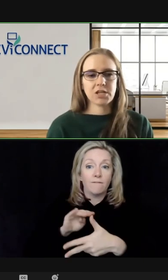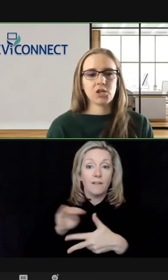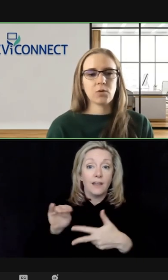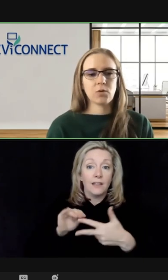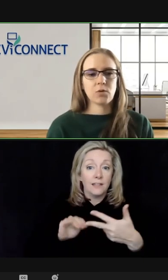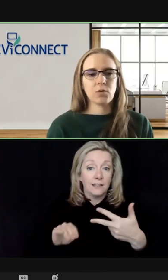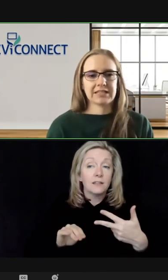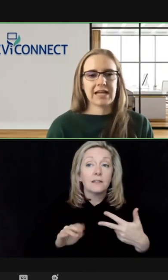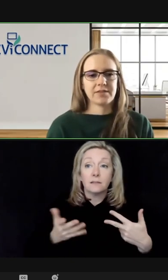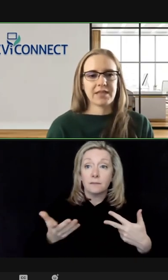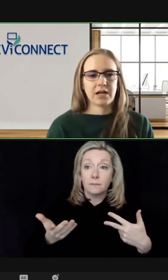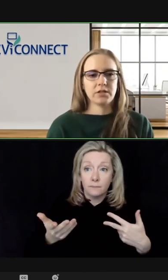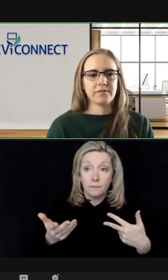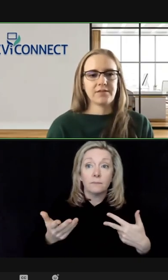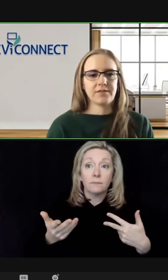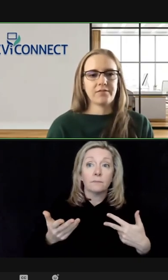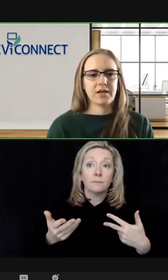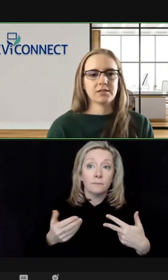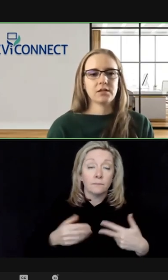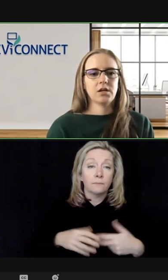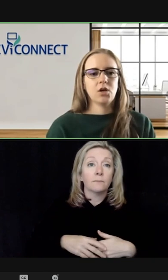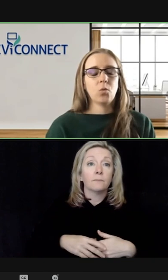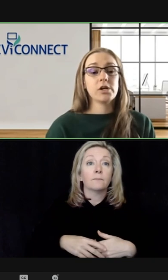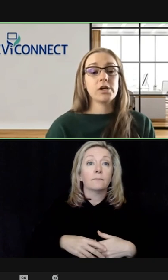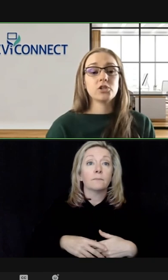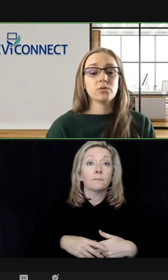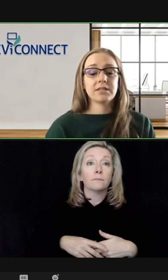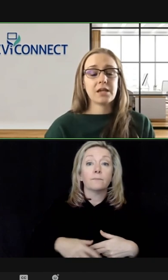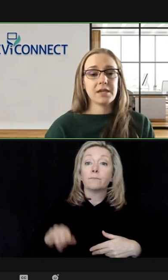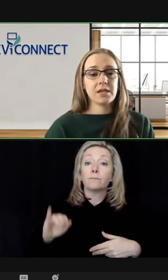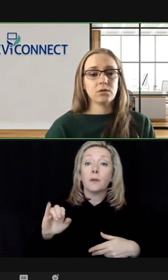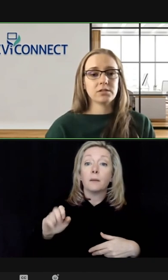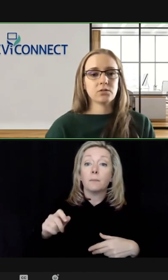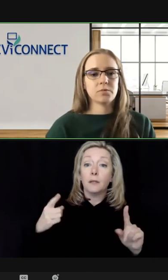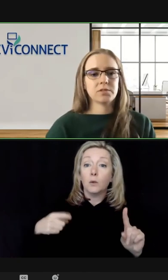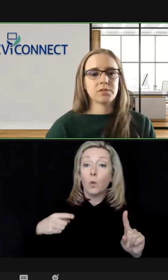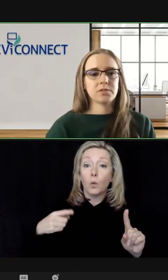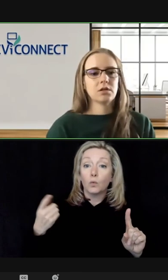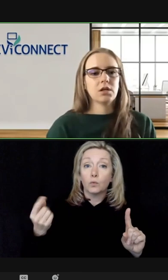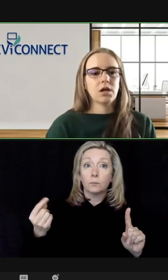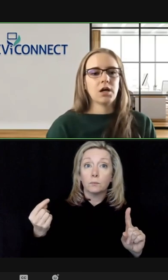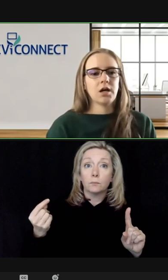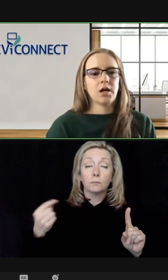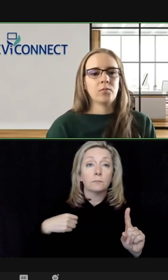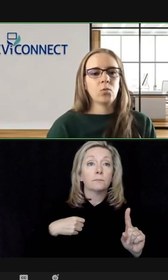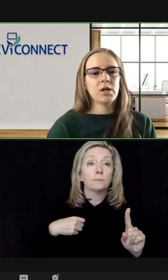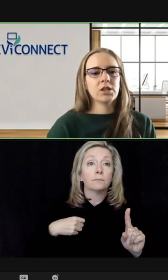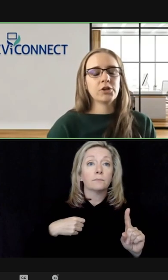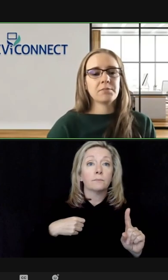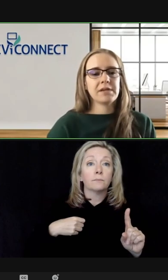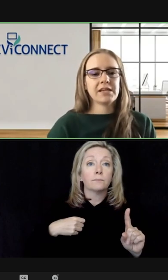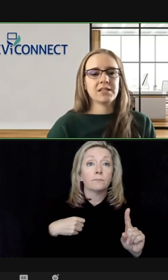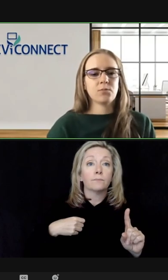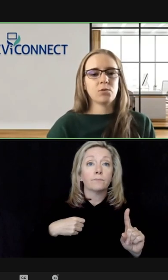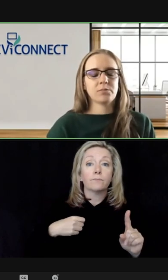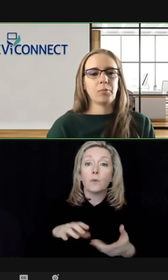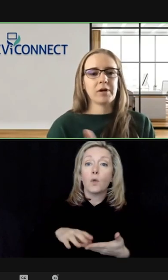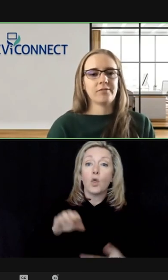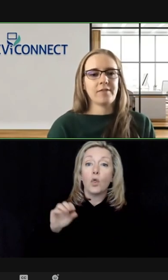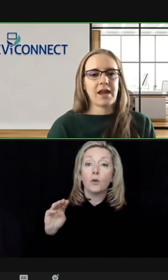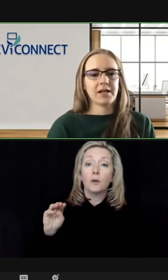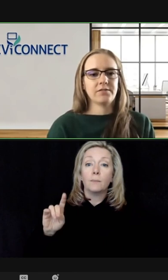using vision, you want to make sure it's aligning with that goal of the CVI phase. What are your students' IEP goals? Oops. What learning media